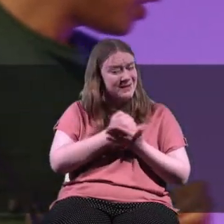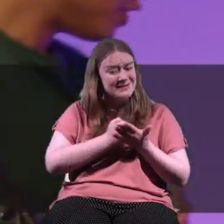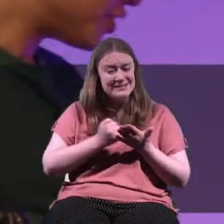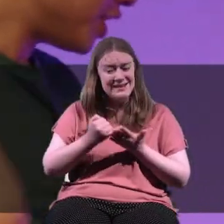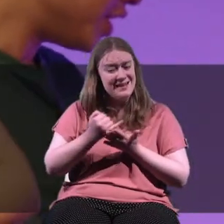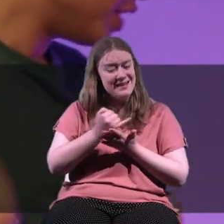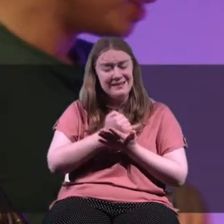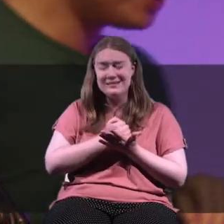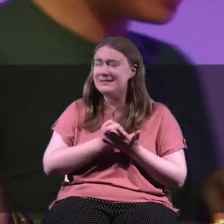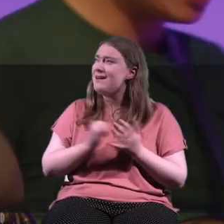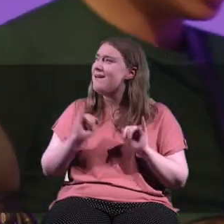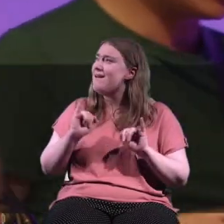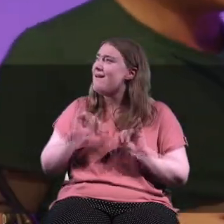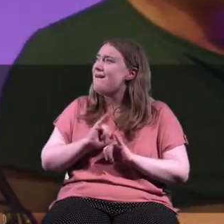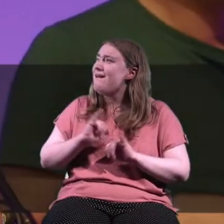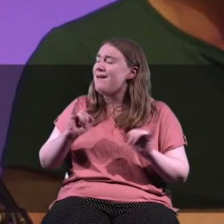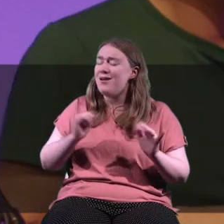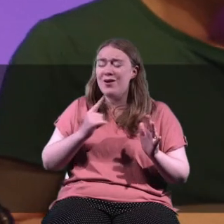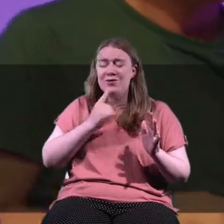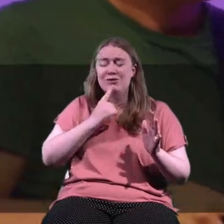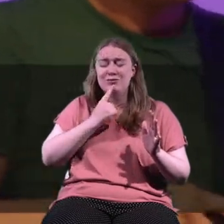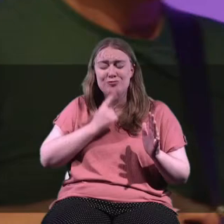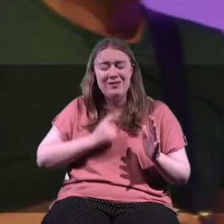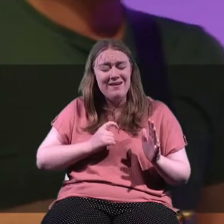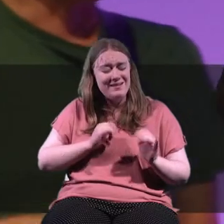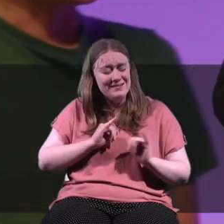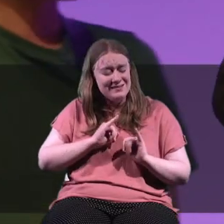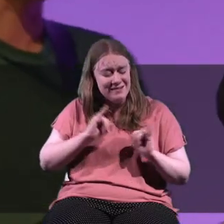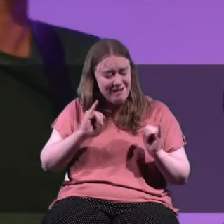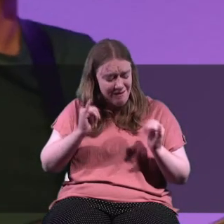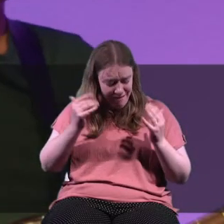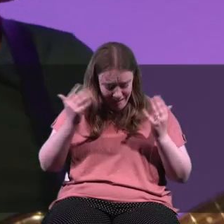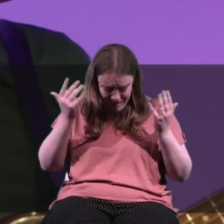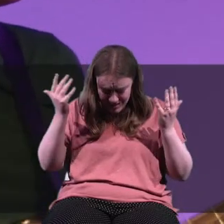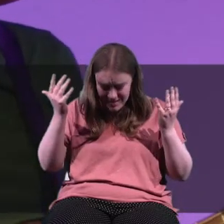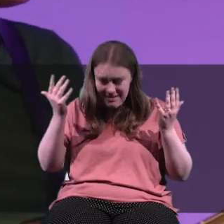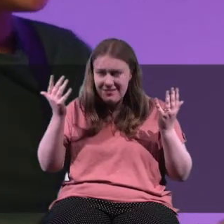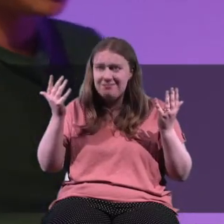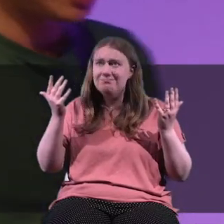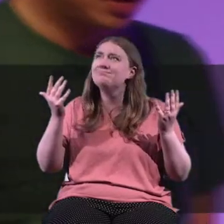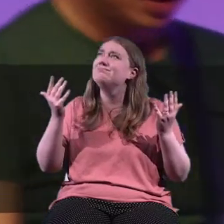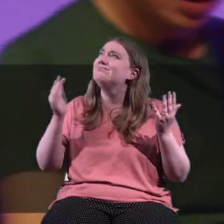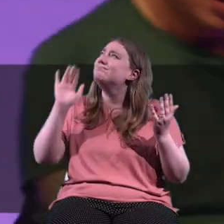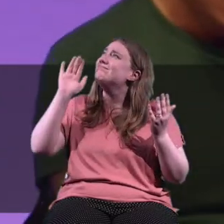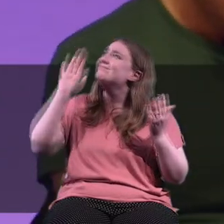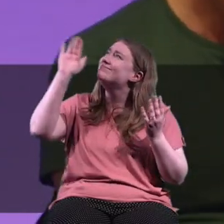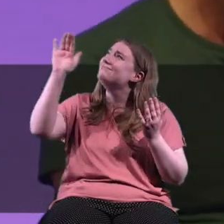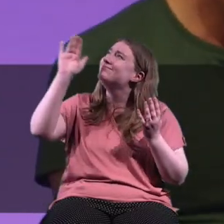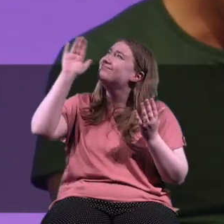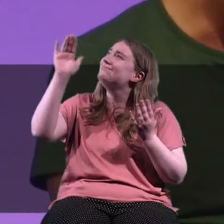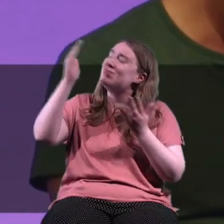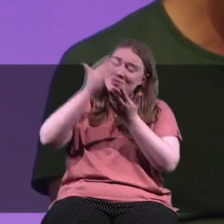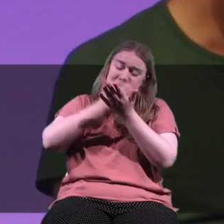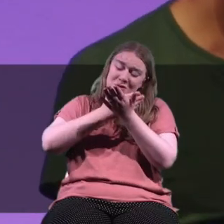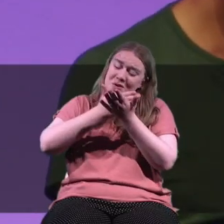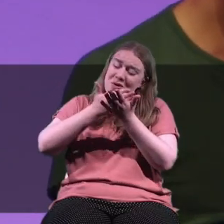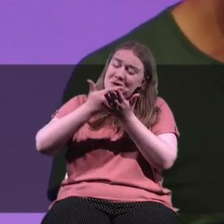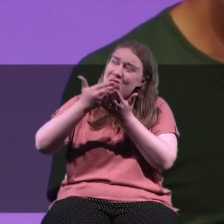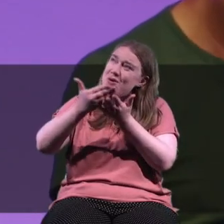Though my sins are red as scarlet, wash